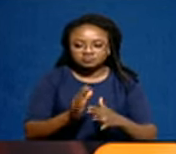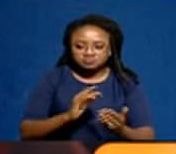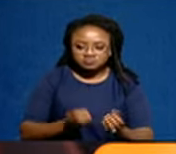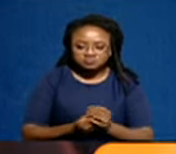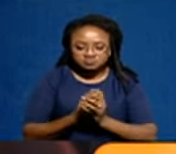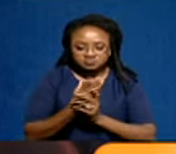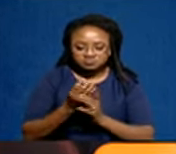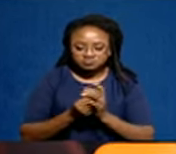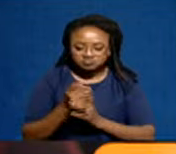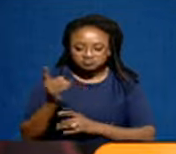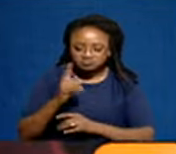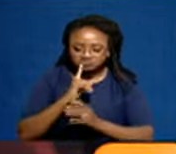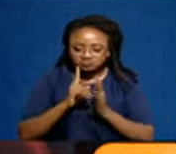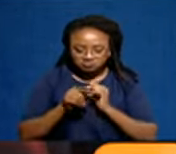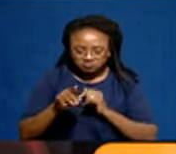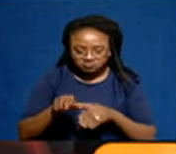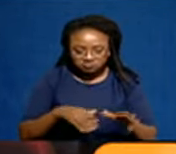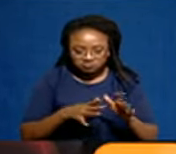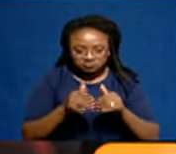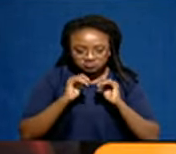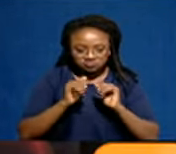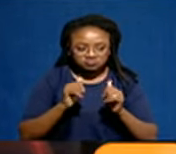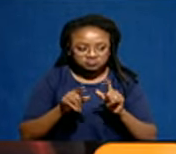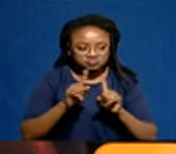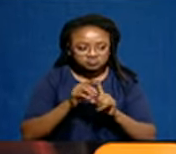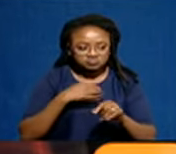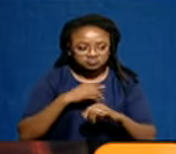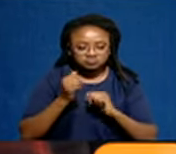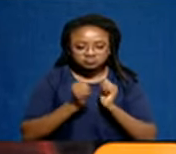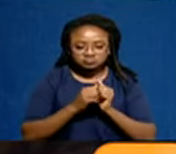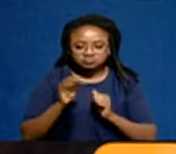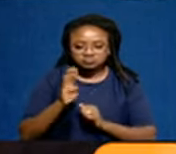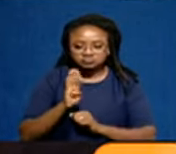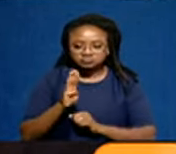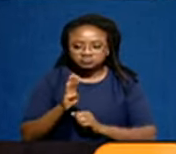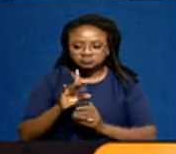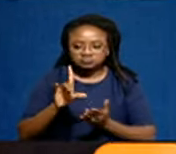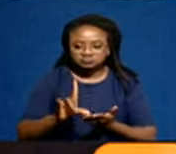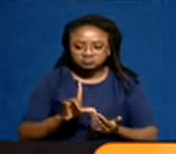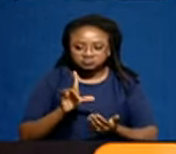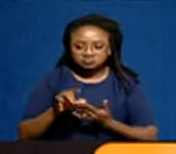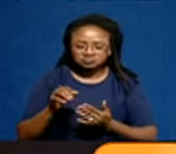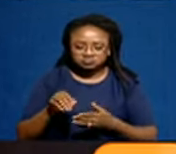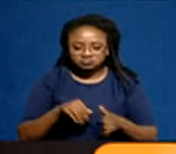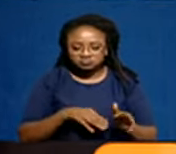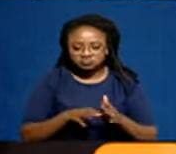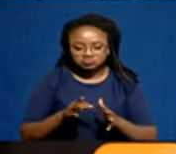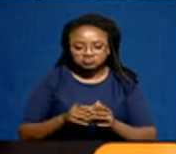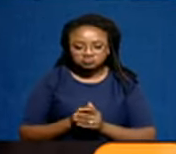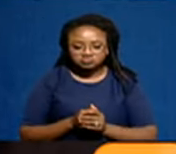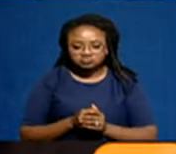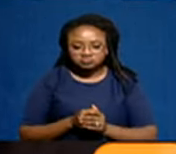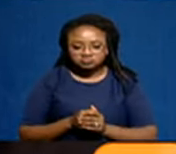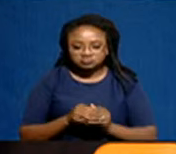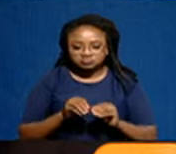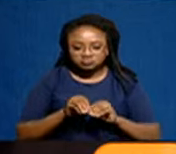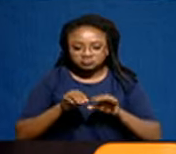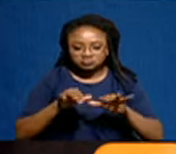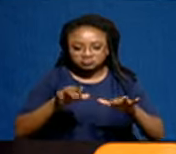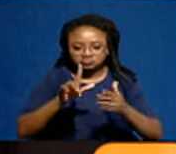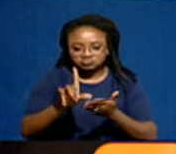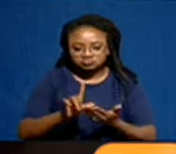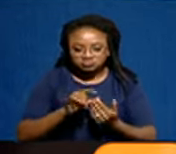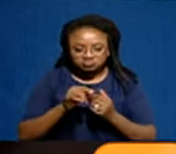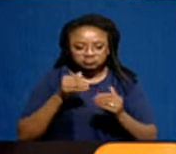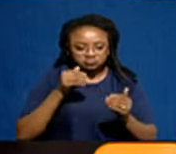that the lender now seeks to tap into with a 10 billion credit facility set to be rolled out to SMEs in unsecured loans of up